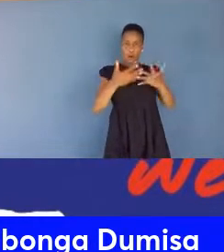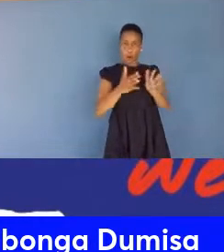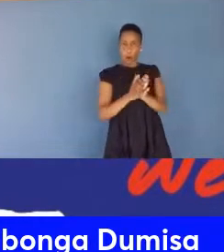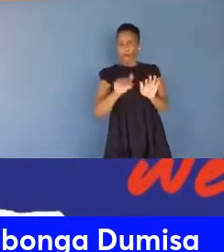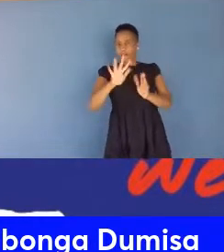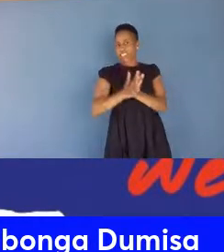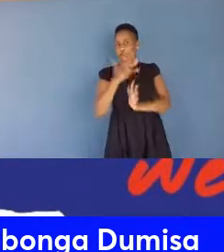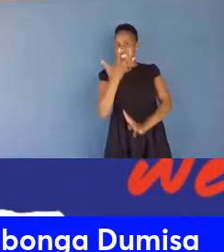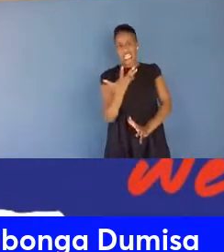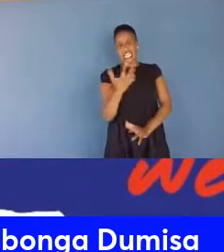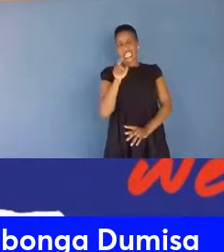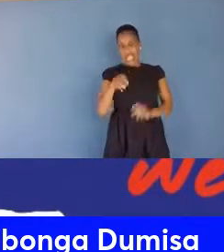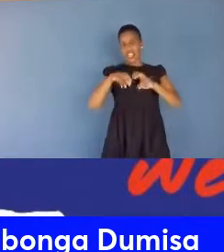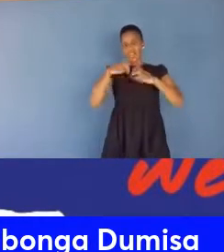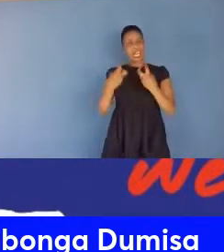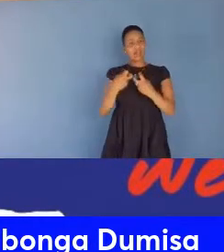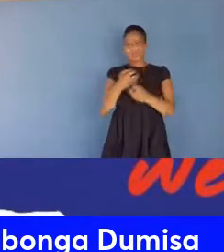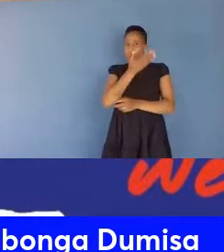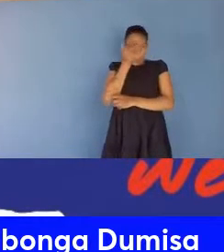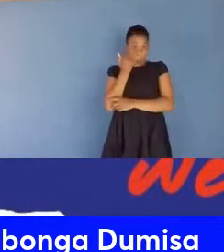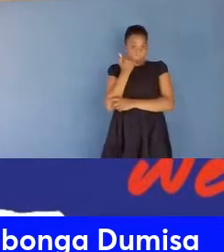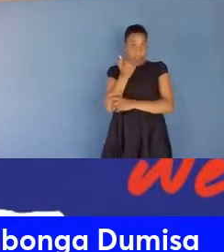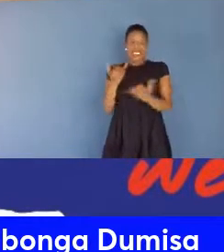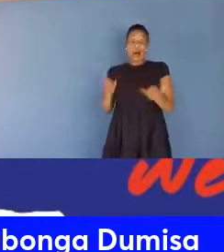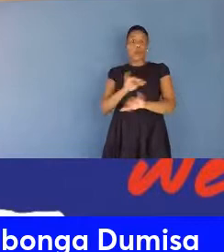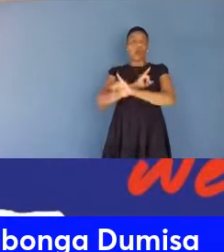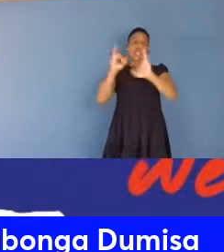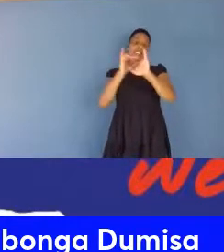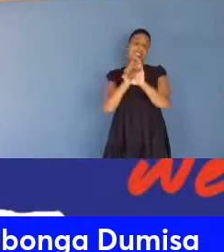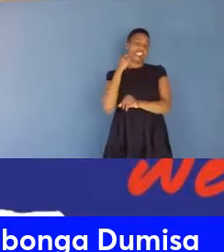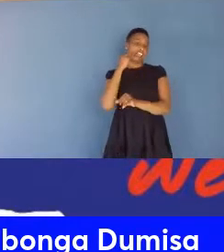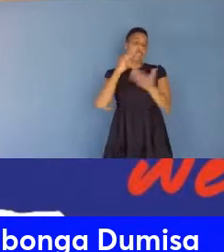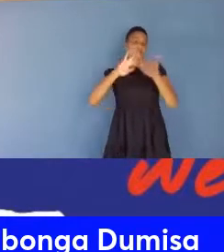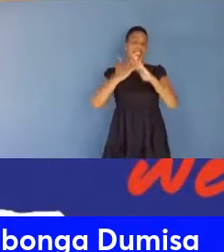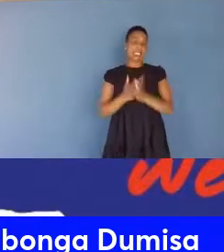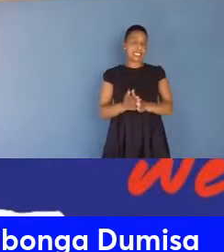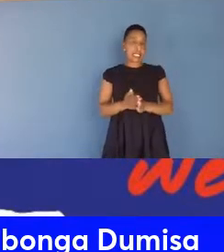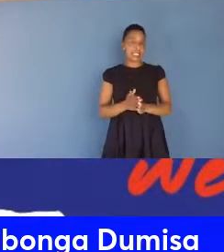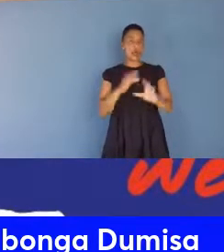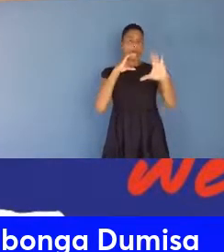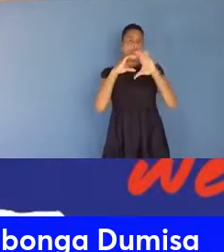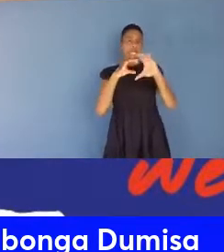deaf community where the means of communication is sign language.